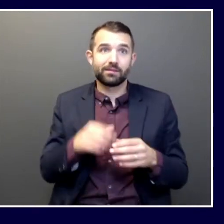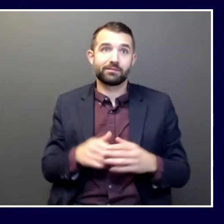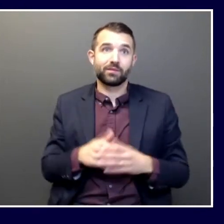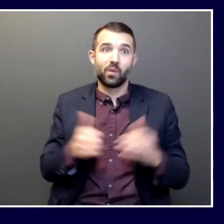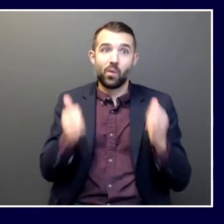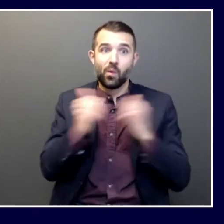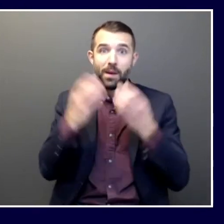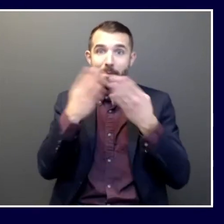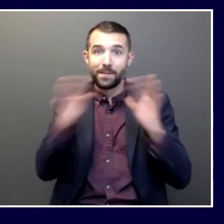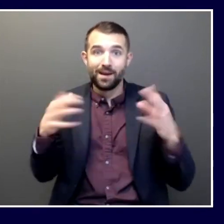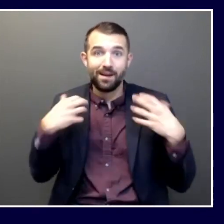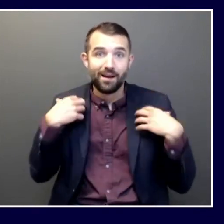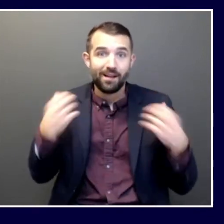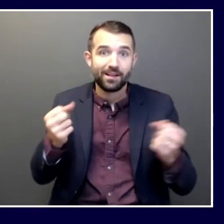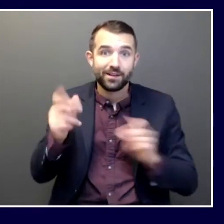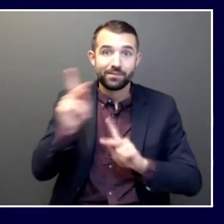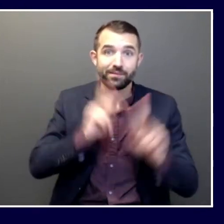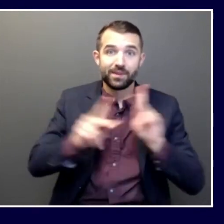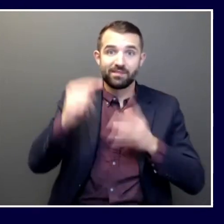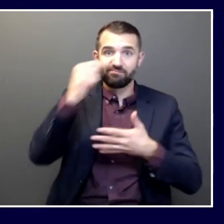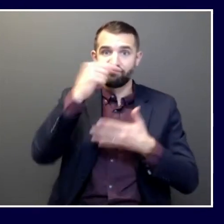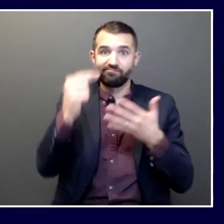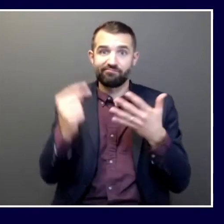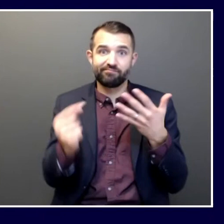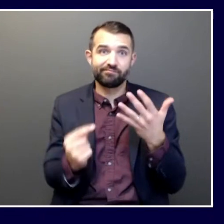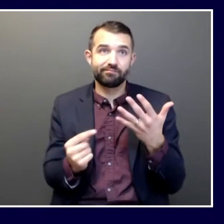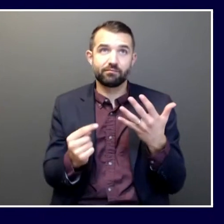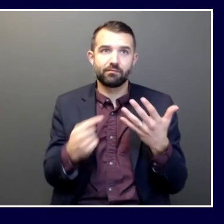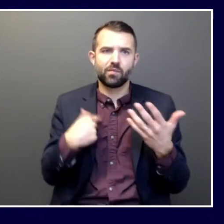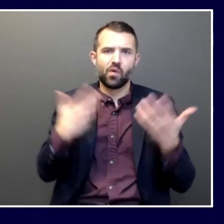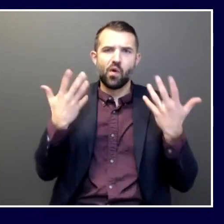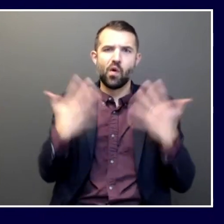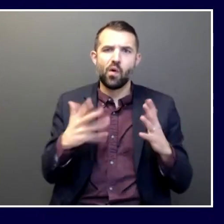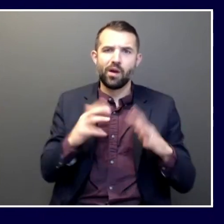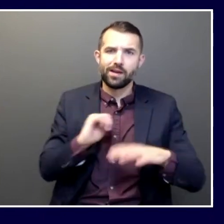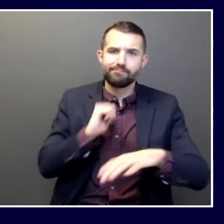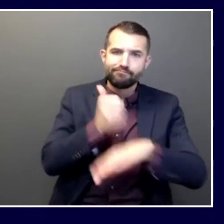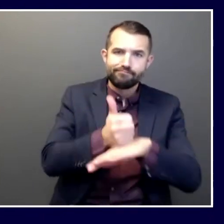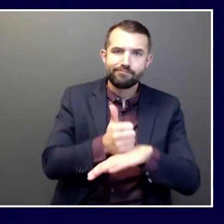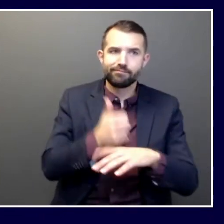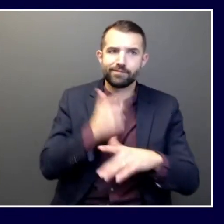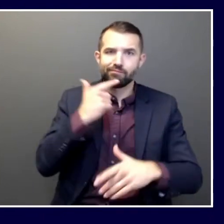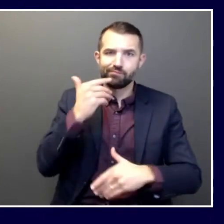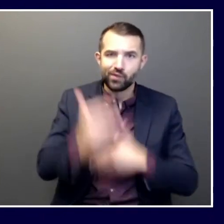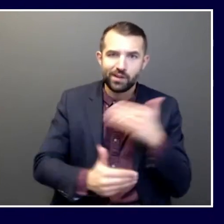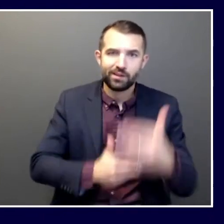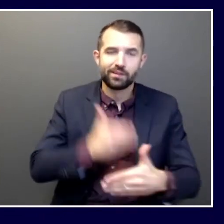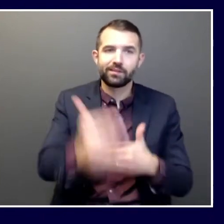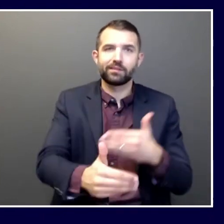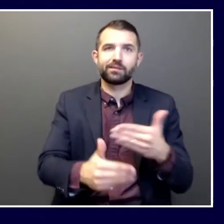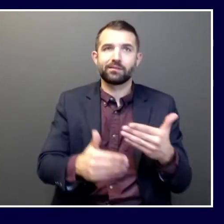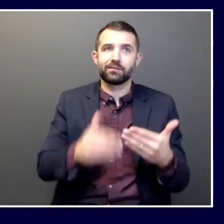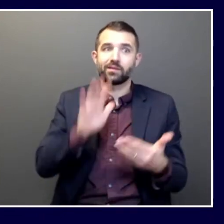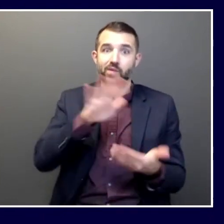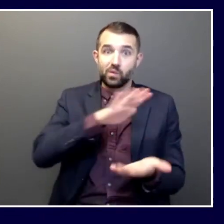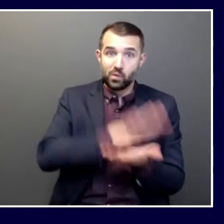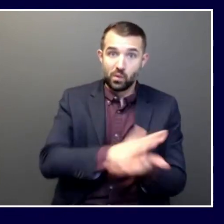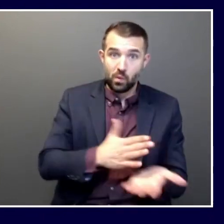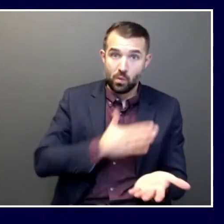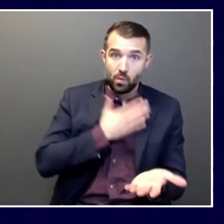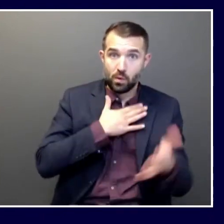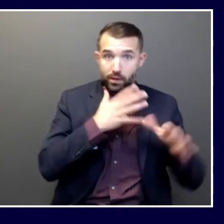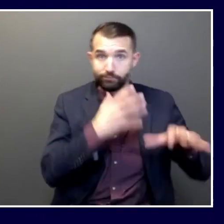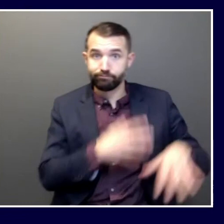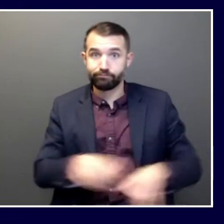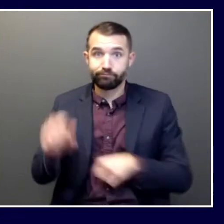same areas to do a mapping exercise to try to match schools that are interested in hosting clinics on site